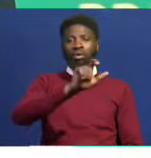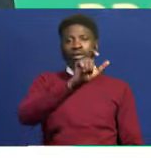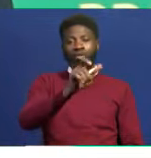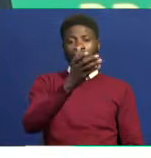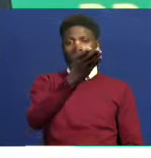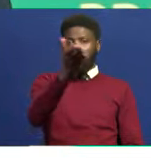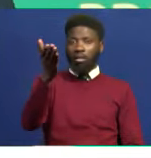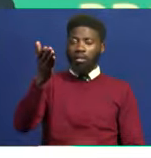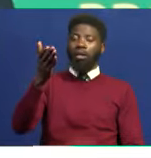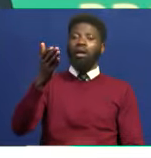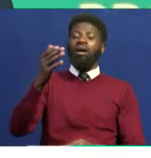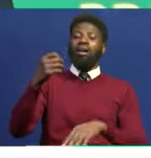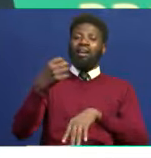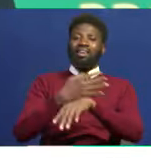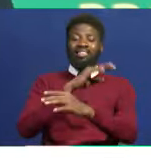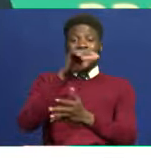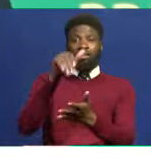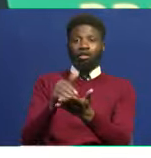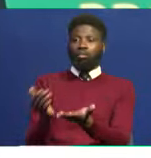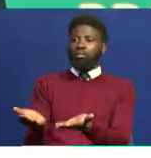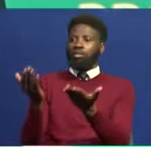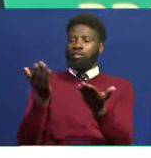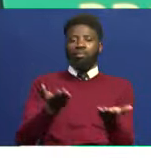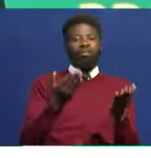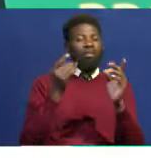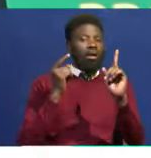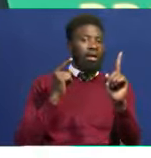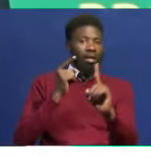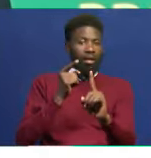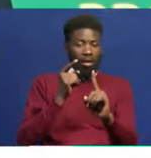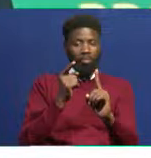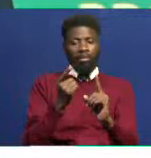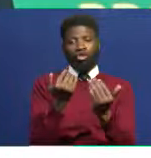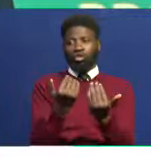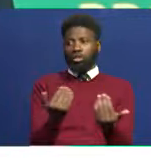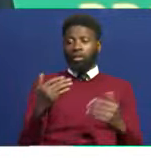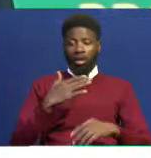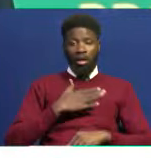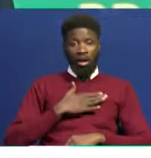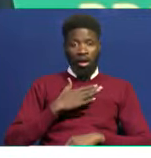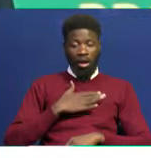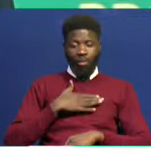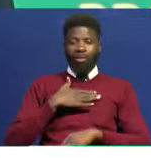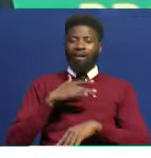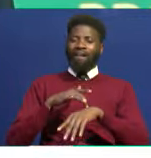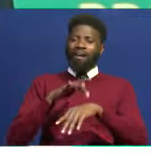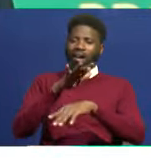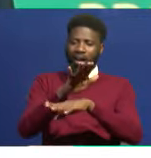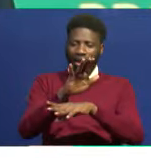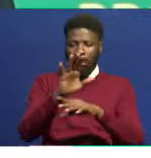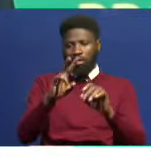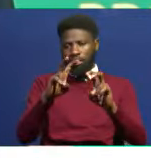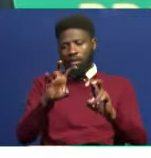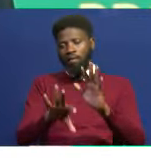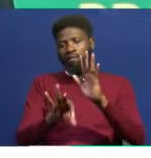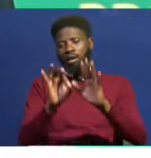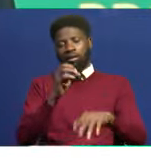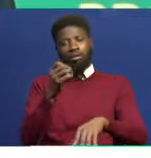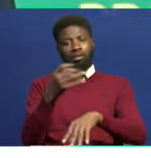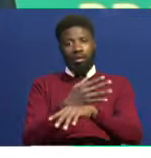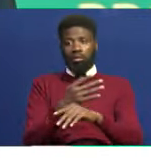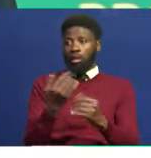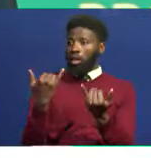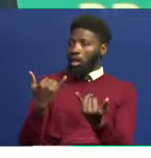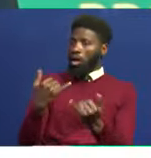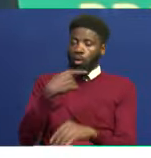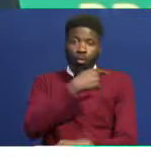early detection and treatment for our children. The commissioning of the pediatric oncology ward here in this hospital reflects